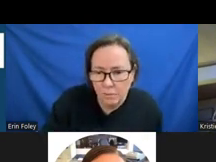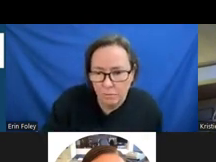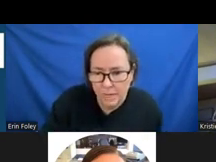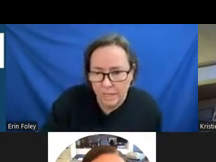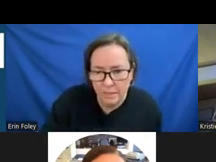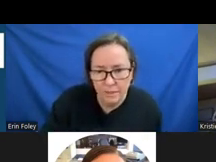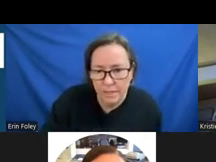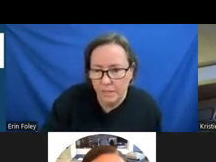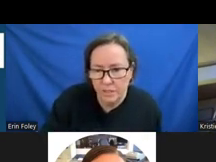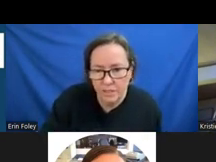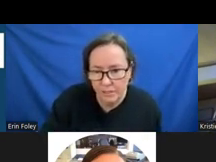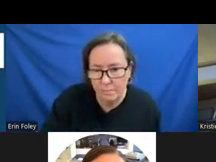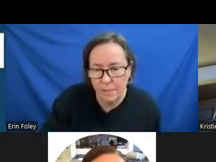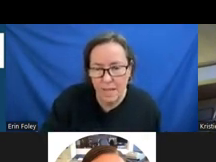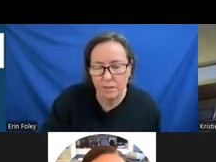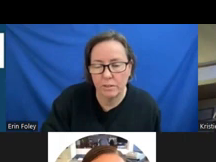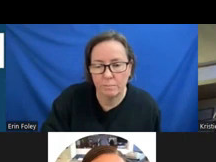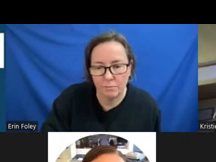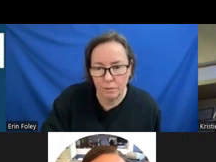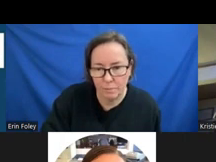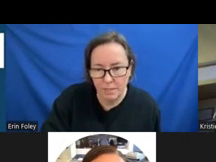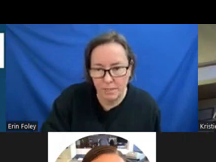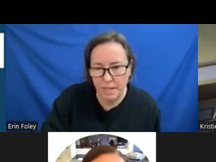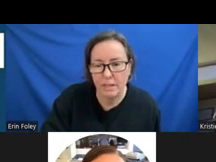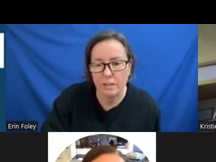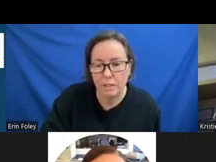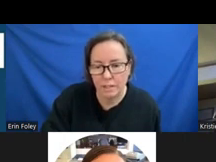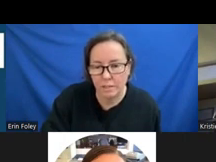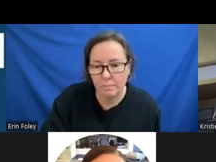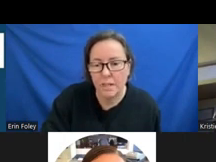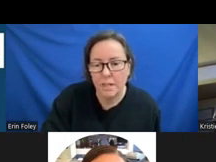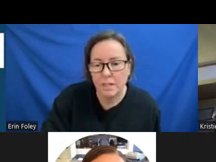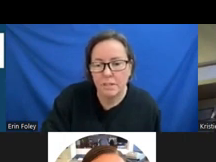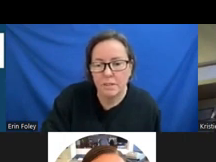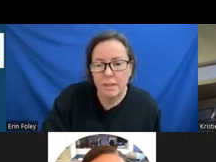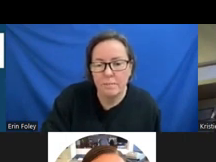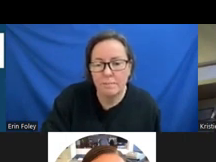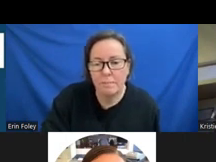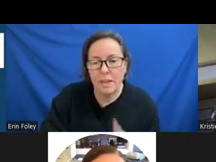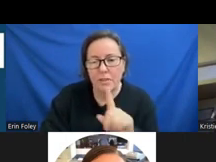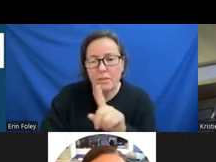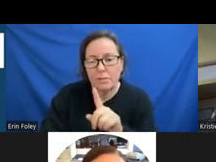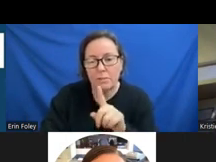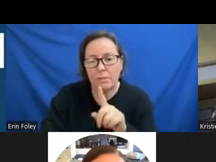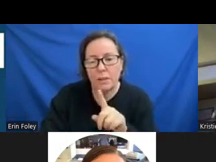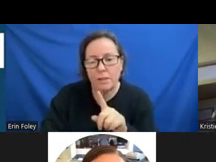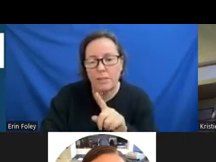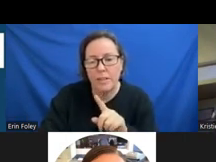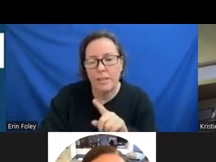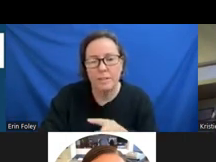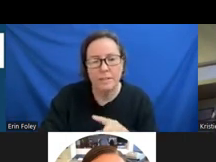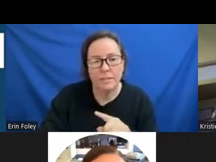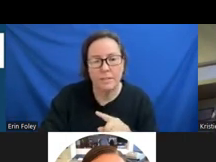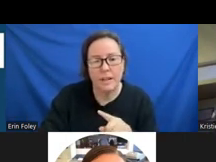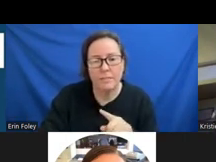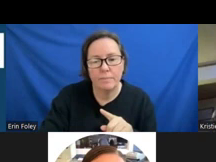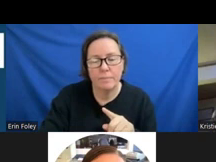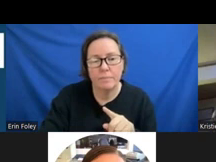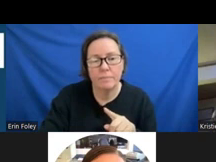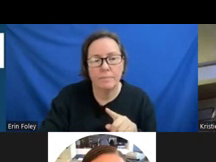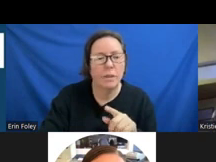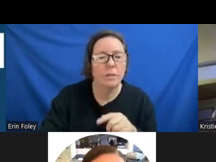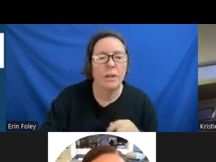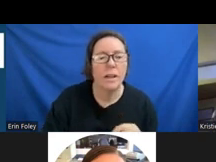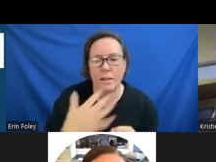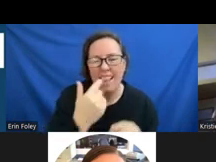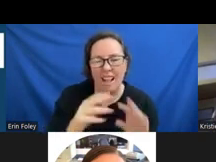Okay, great. So the age doesn't matter for Right. awesome. My Where other question is,